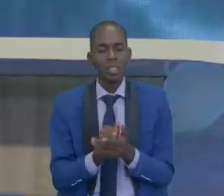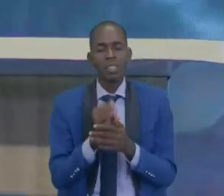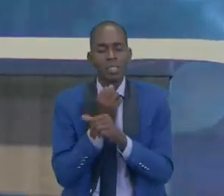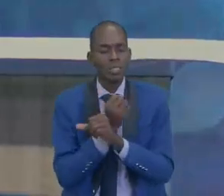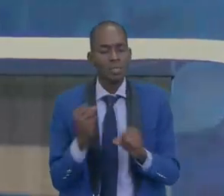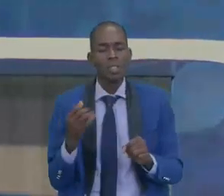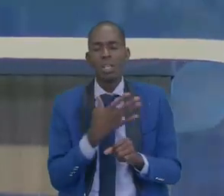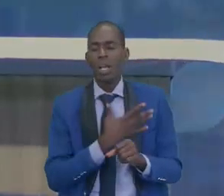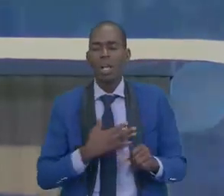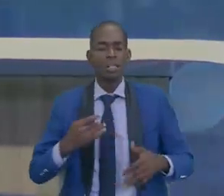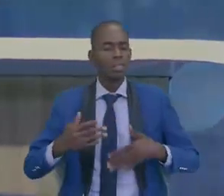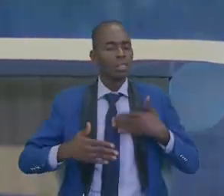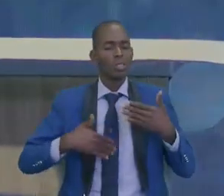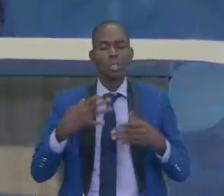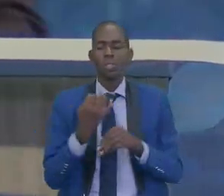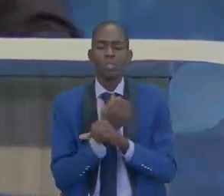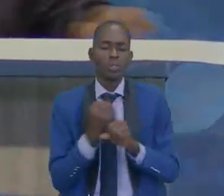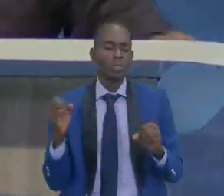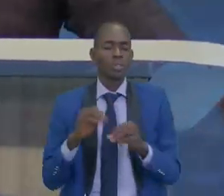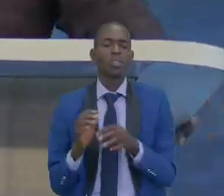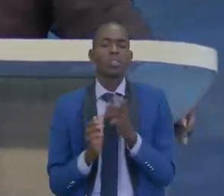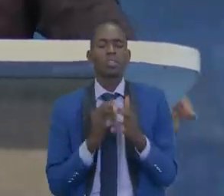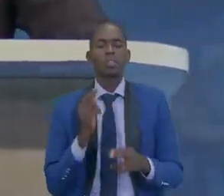the joy of salvation.